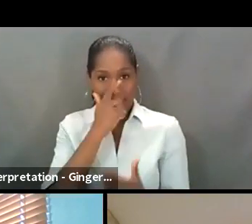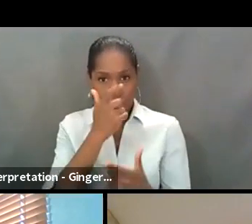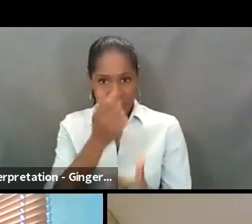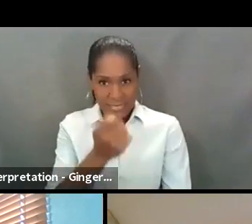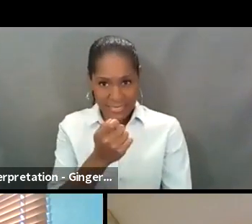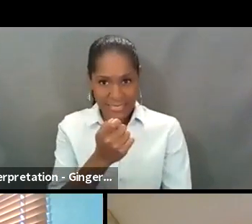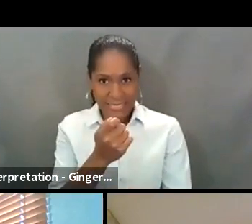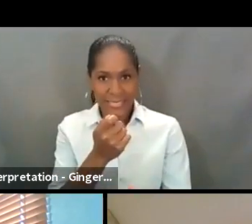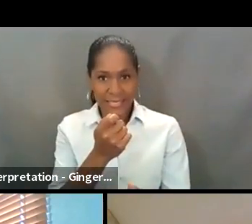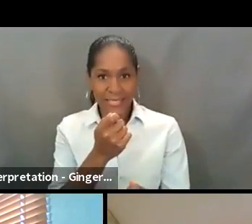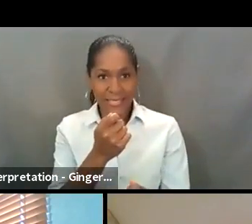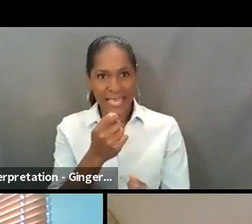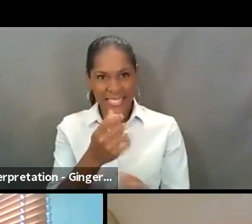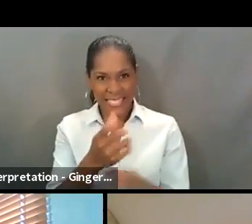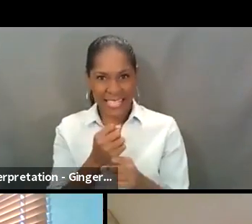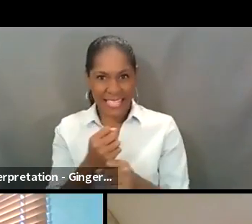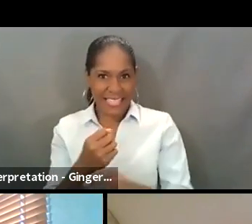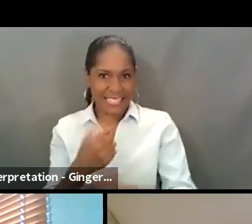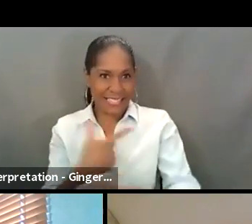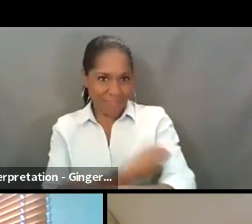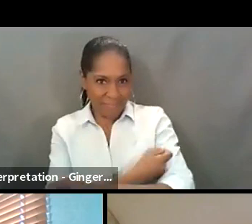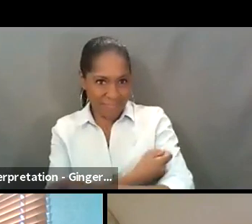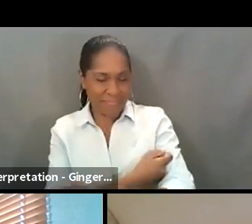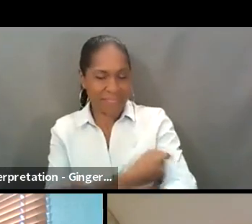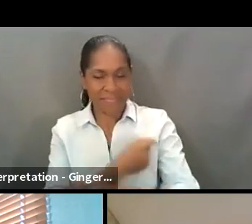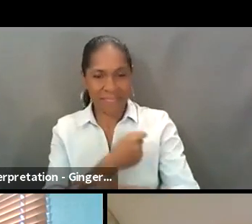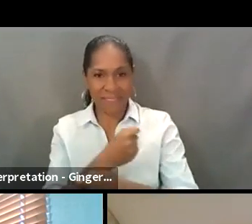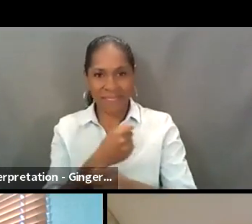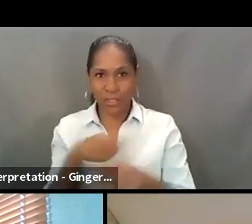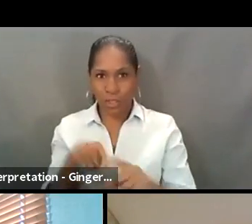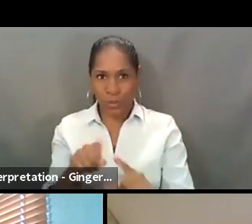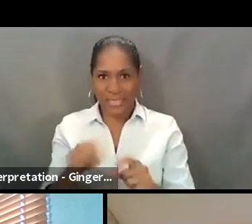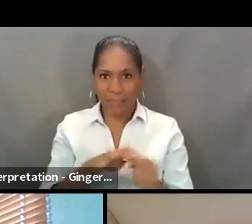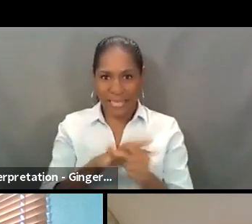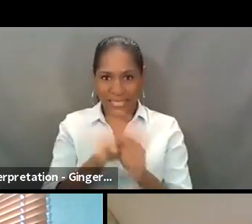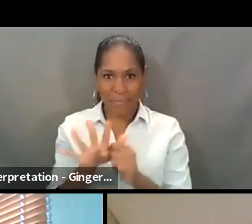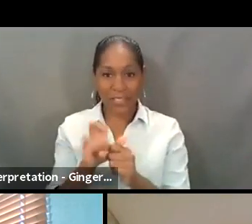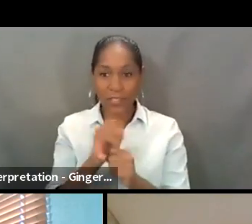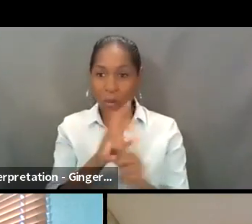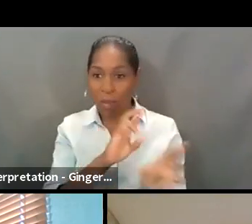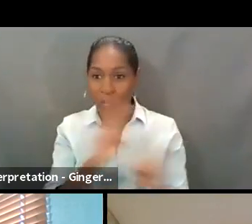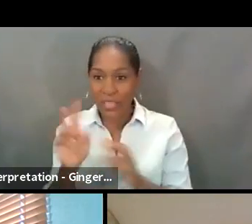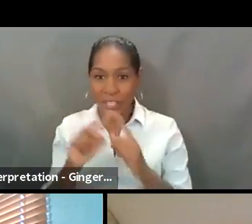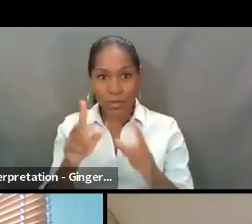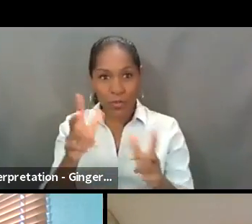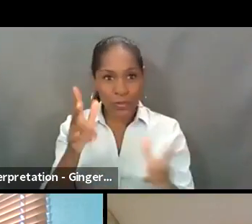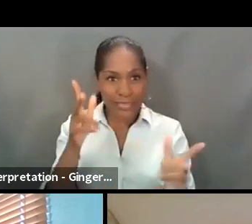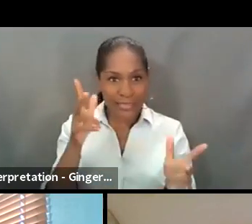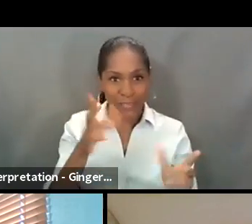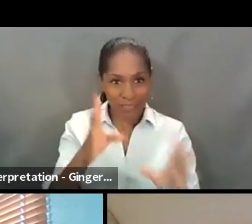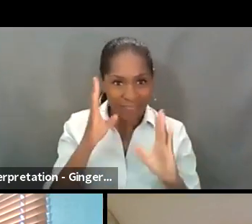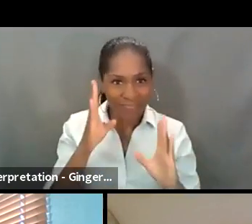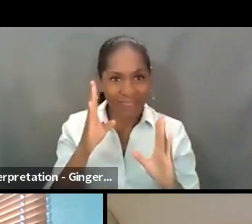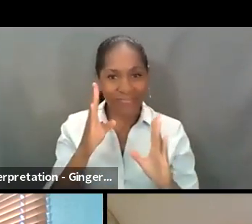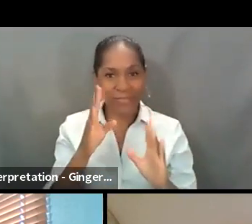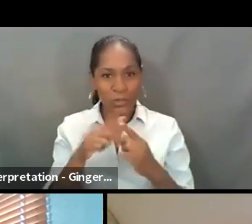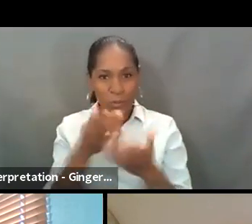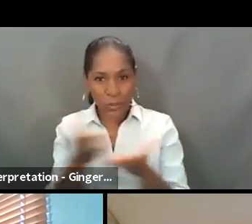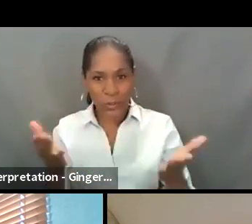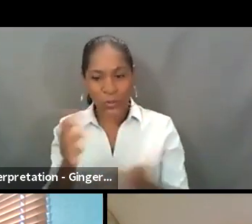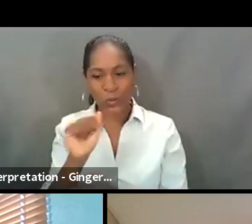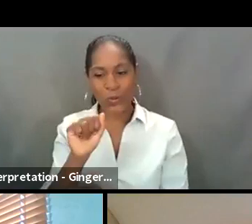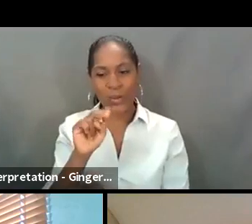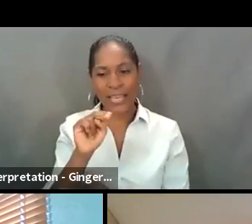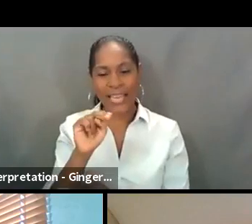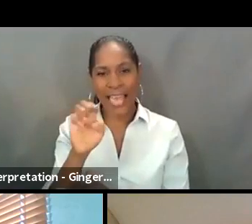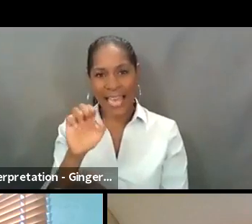as a member of society experiencing a pandemic. So I'm ready to listen and learn from y'all. Annelise, I'm going to start with you.